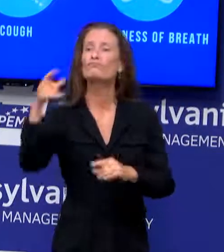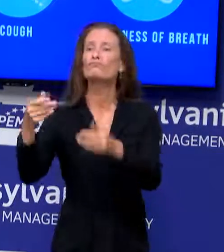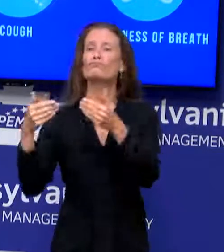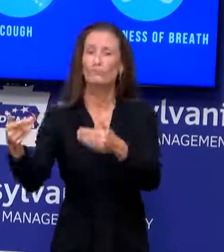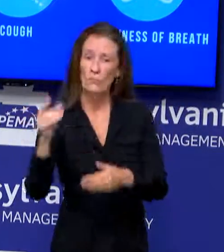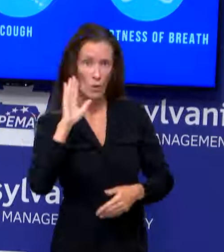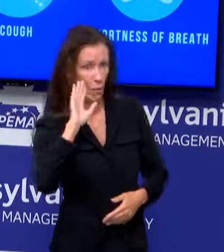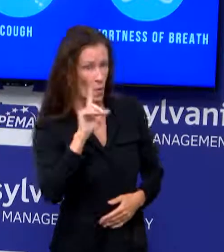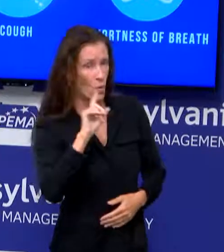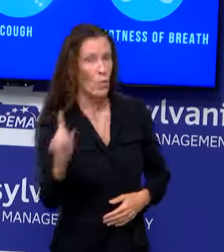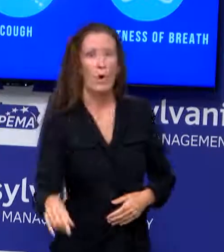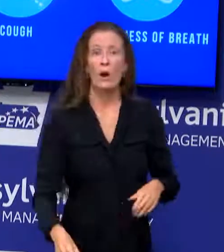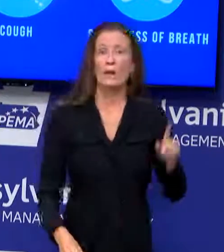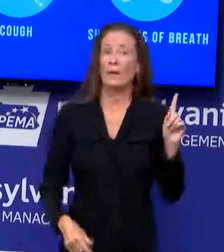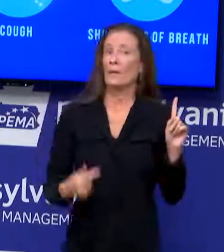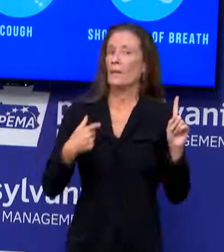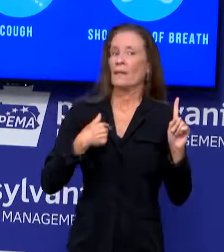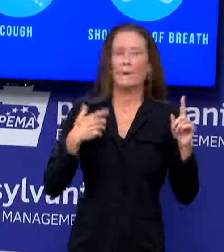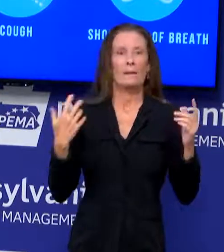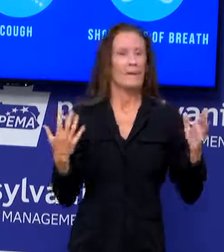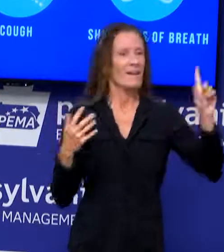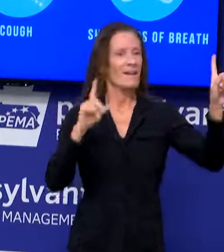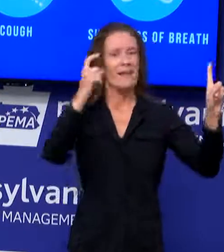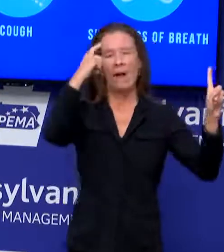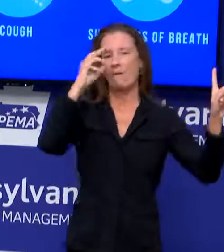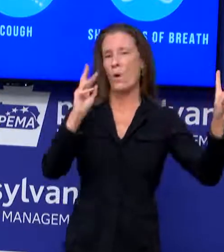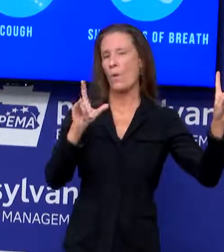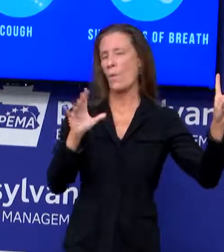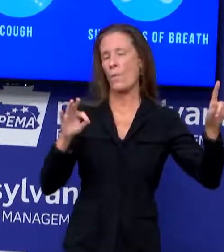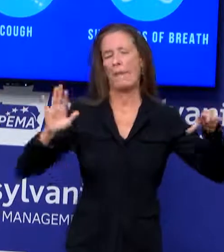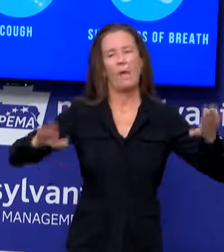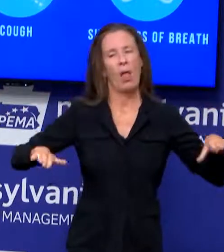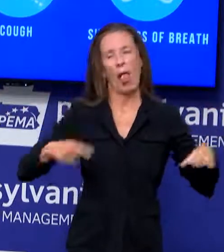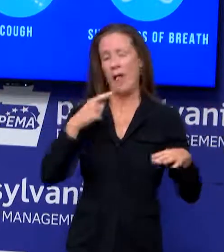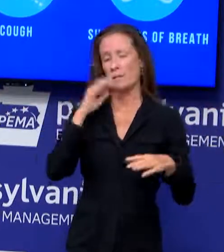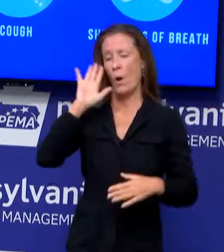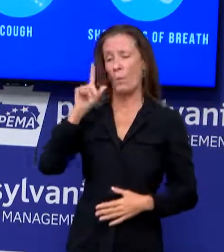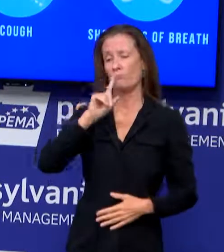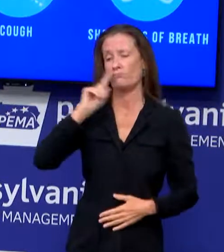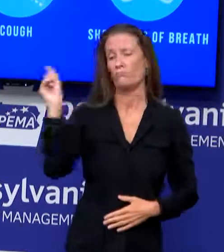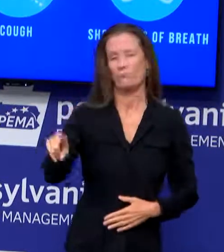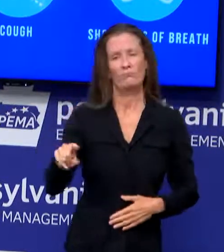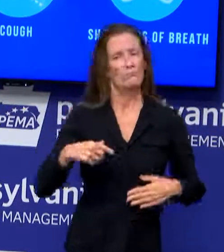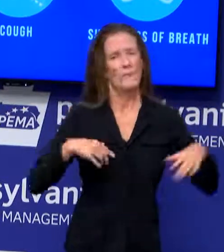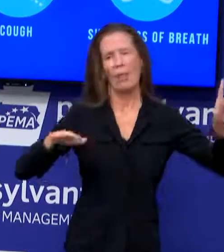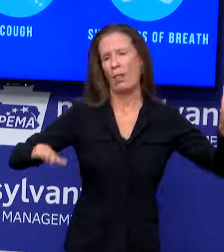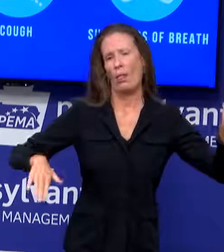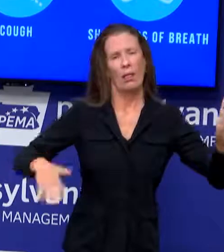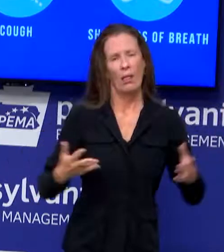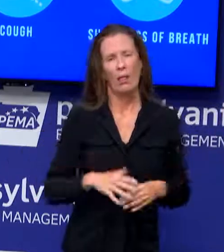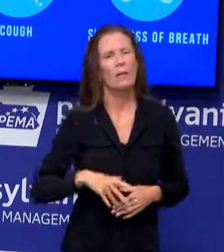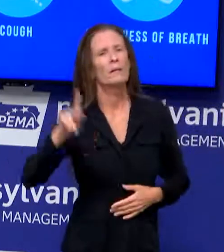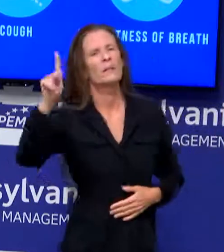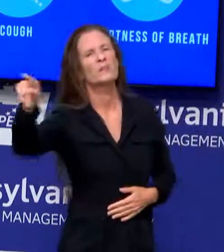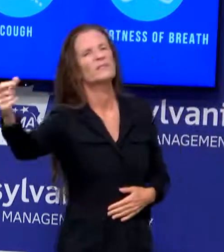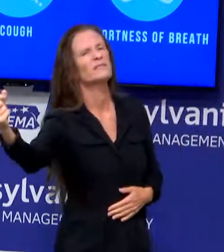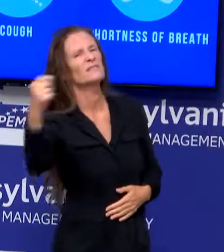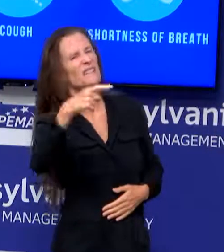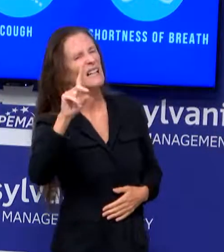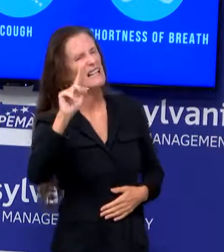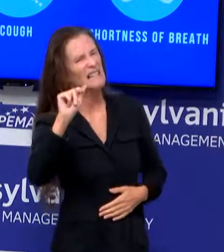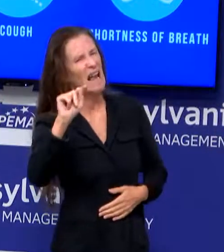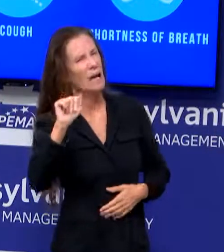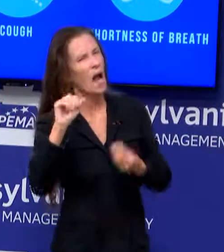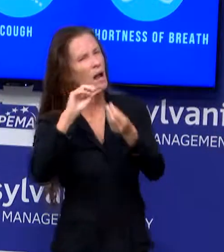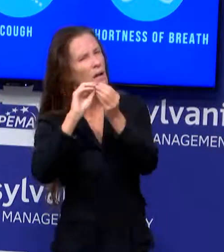that. Yes. Going back to the data that you guys used to make that decision, it Sure. received a lot of criticism because it seemed like there was little to